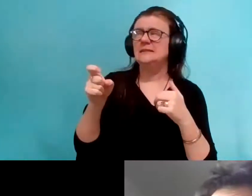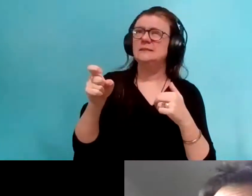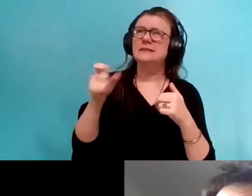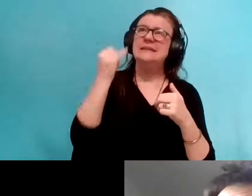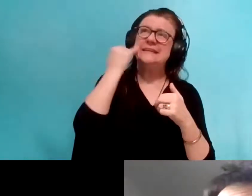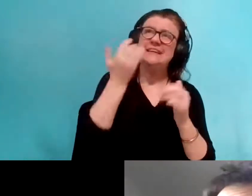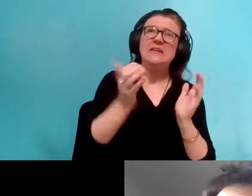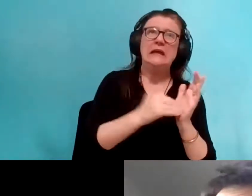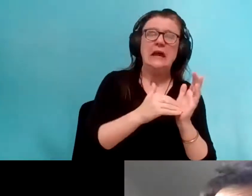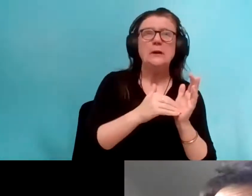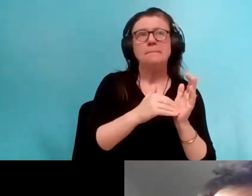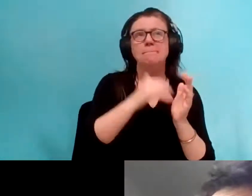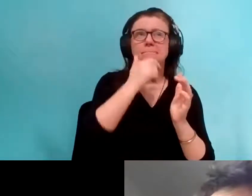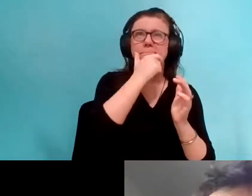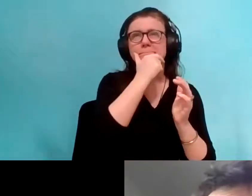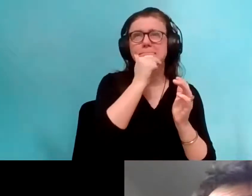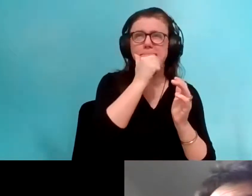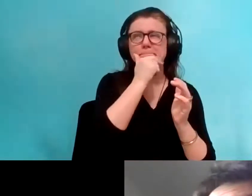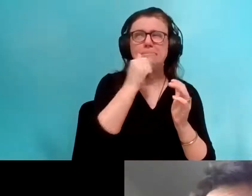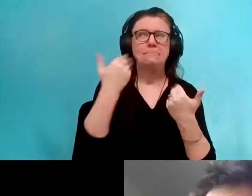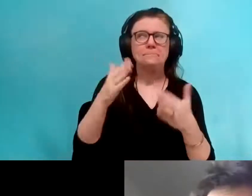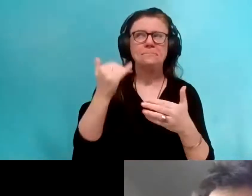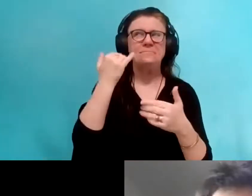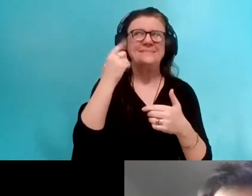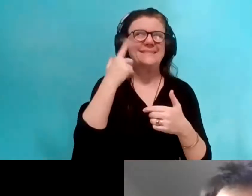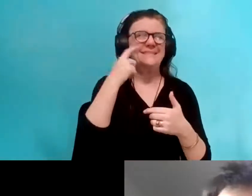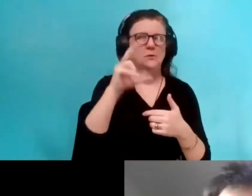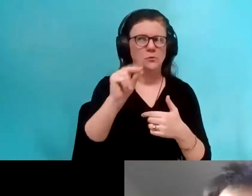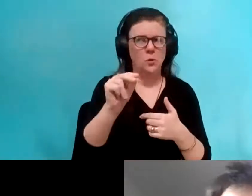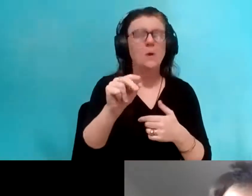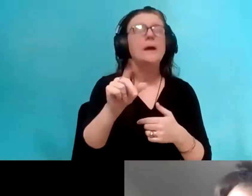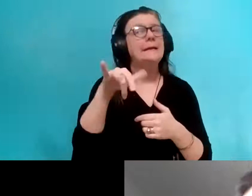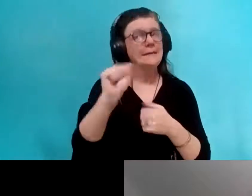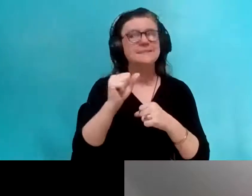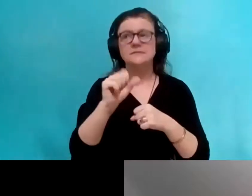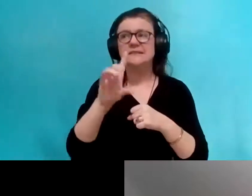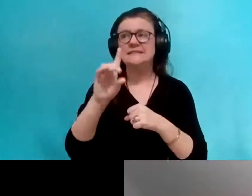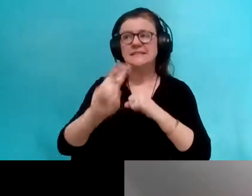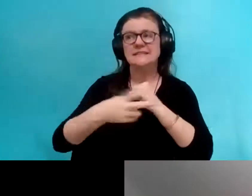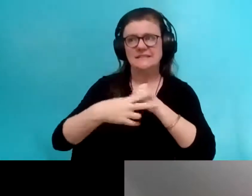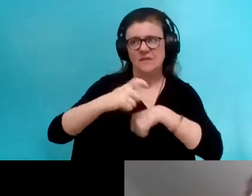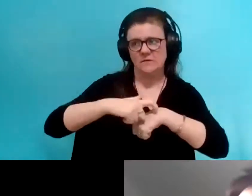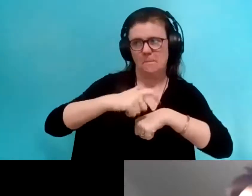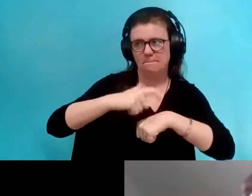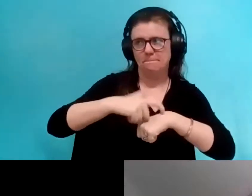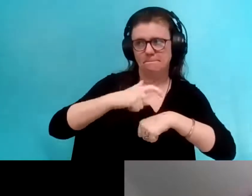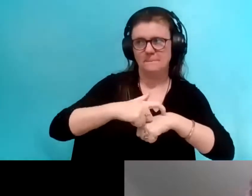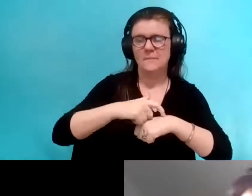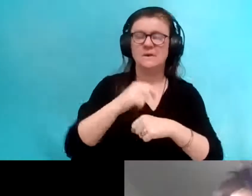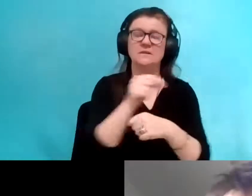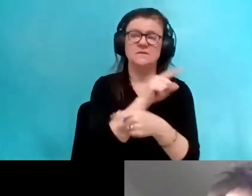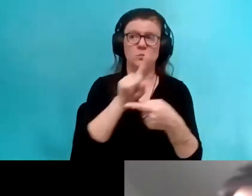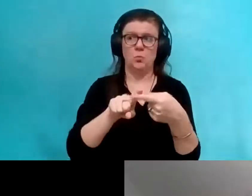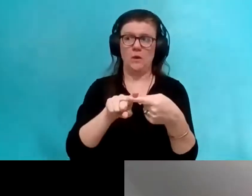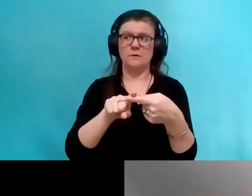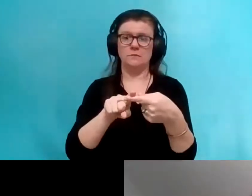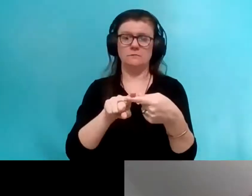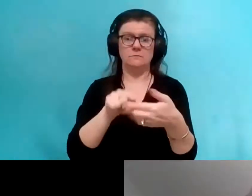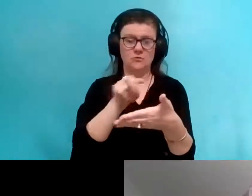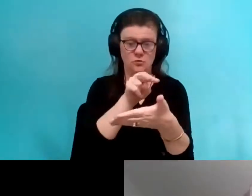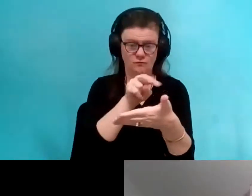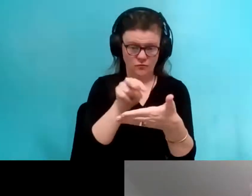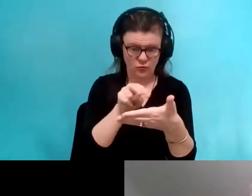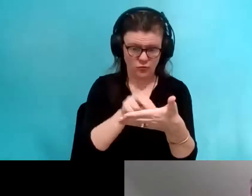again, I think will probably be our discussion. It seems unlikely. It does save time because it's what you have to do, obviously, when you're reading out you have to read out all